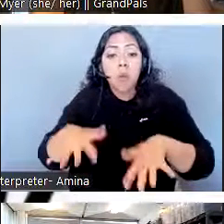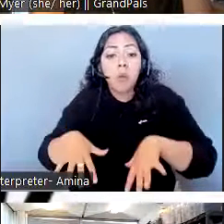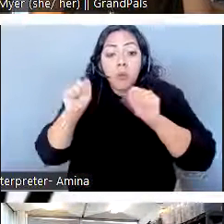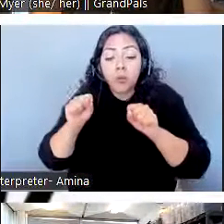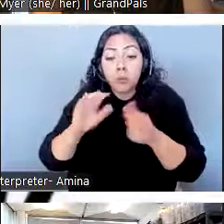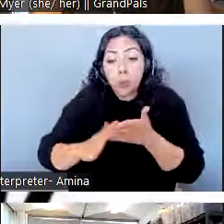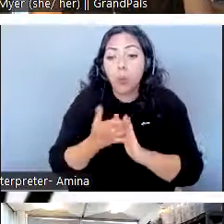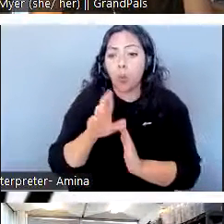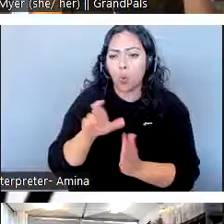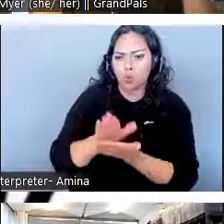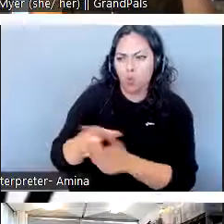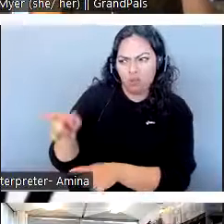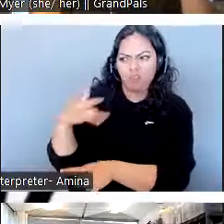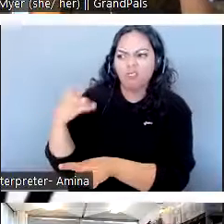involved.